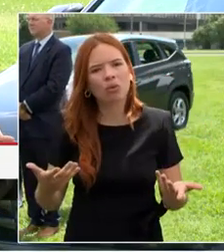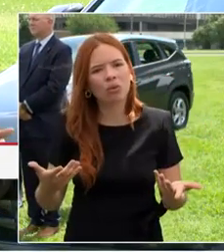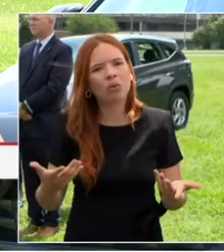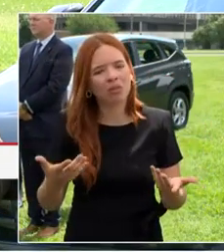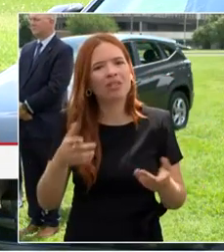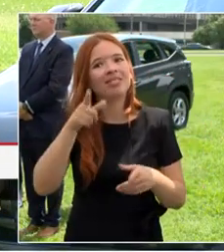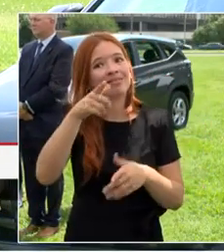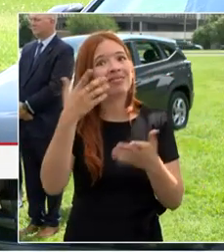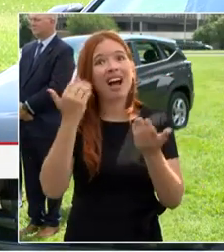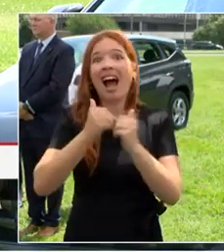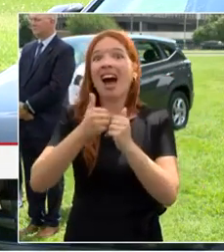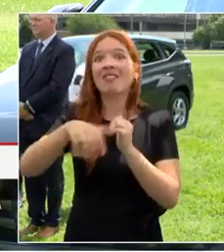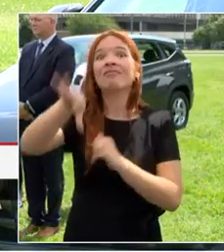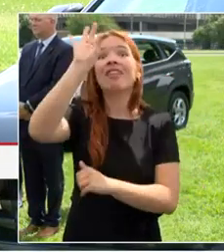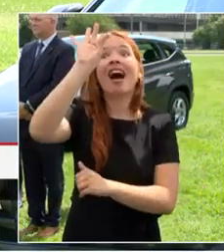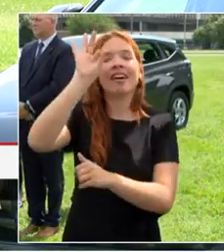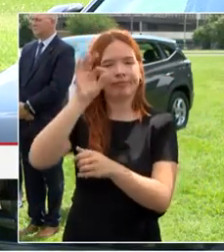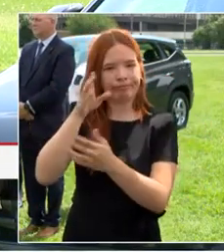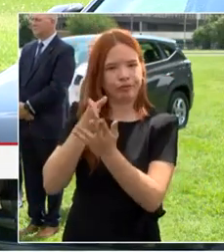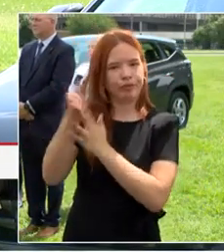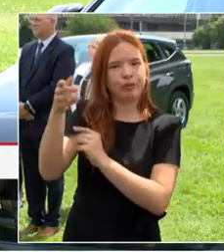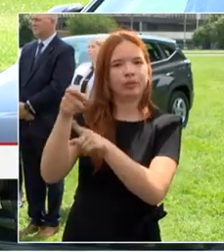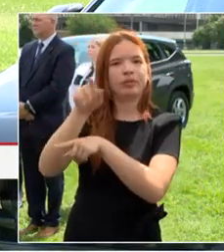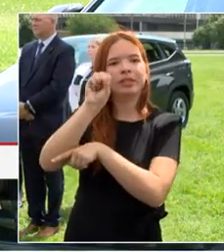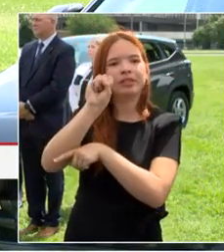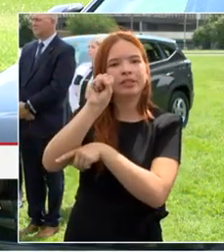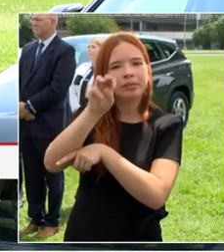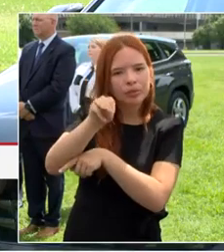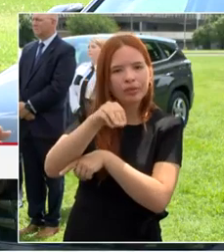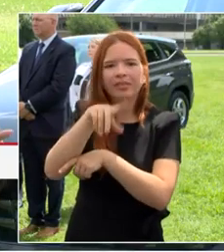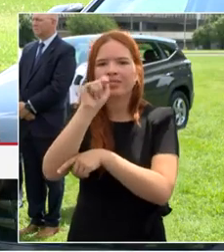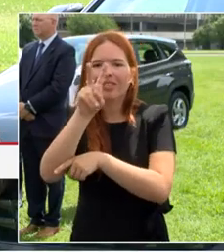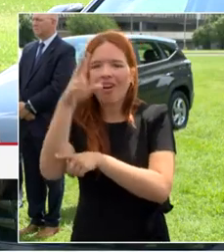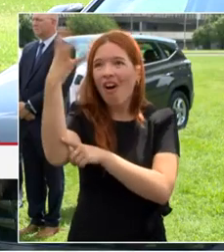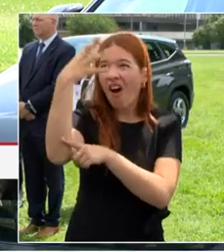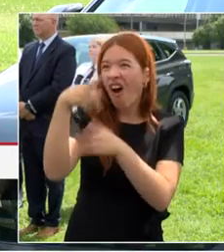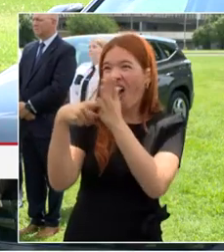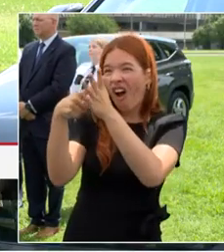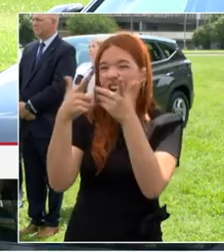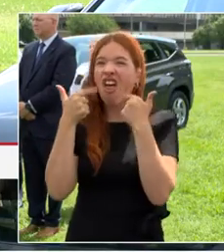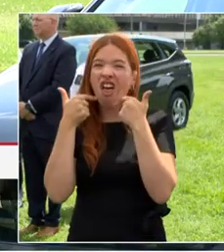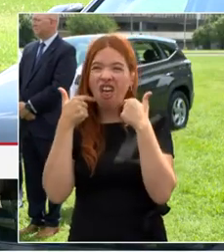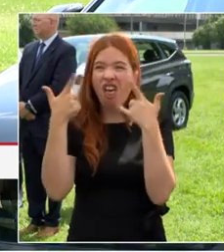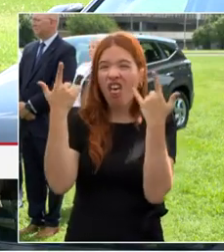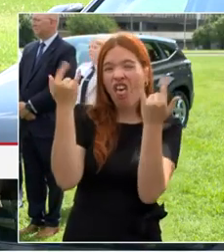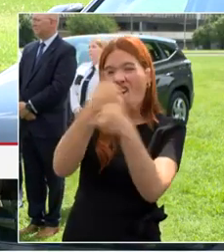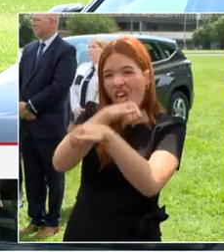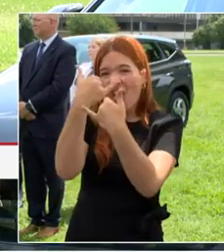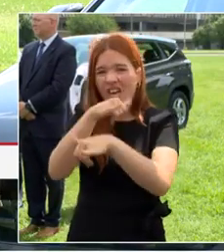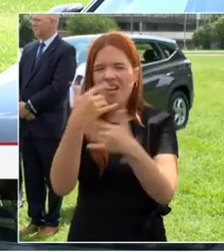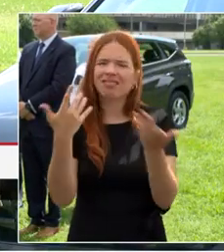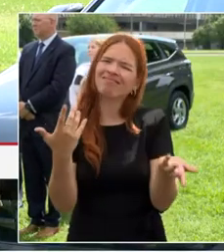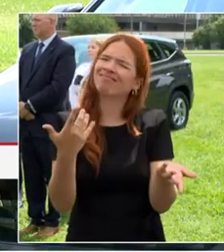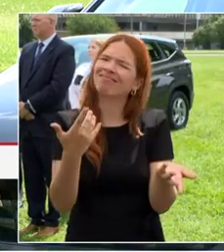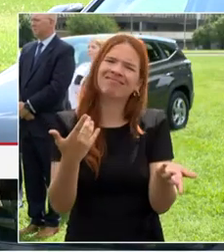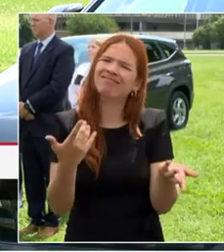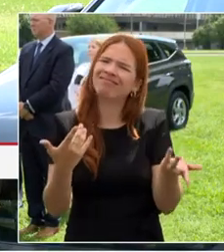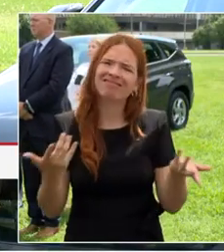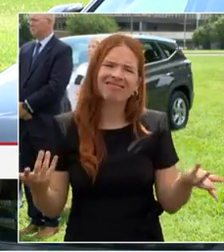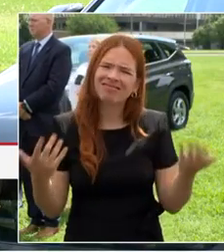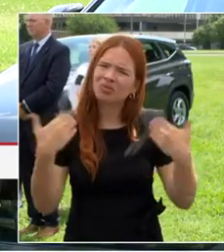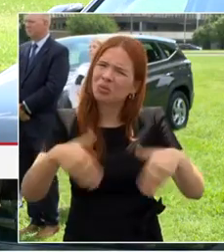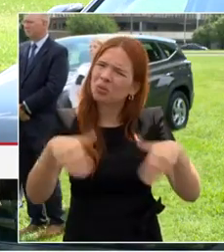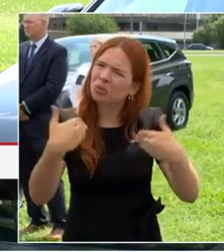So many people have been impacted, and having your car stolen is stressful, frustrating,